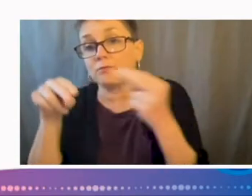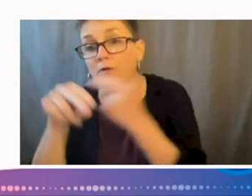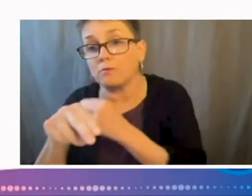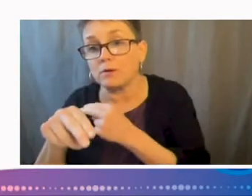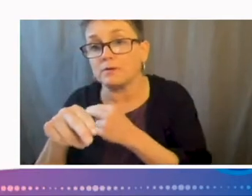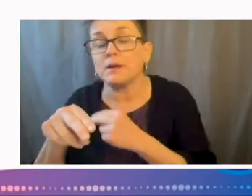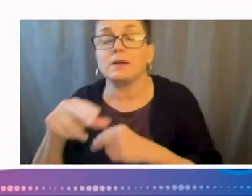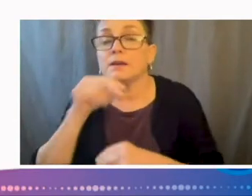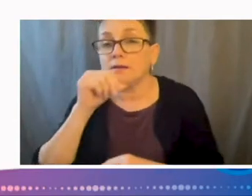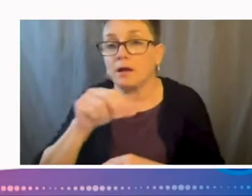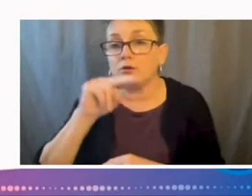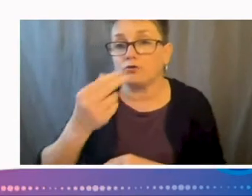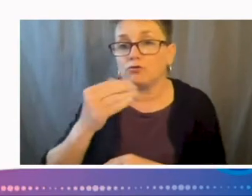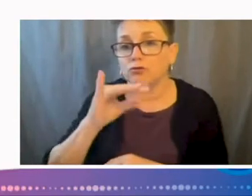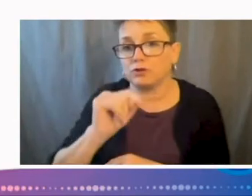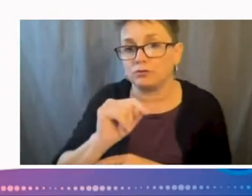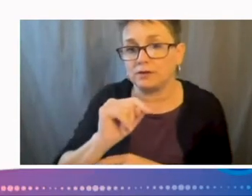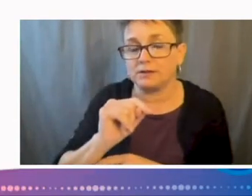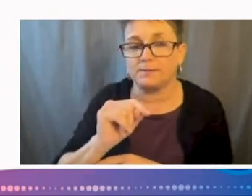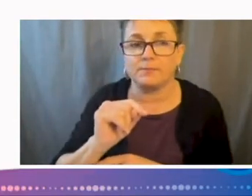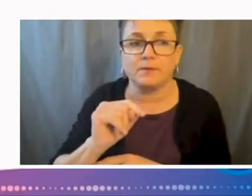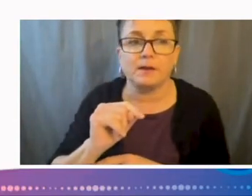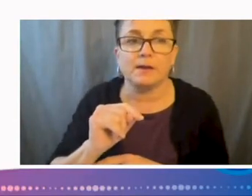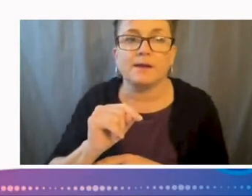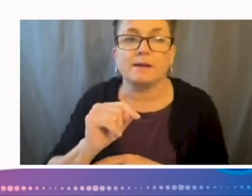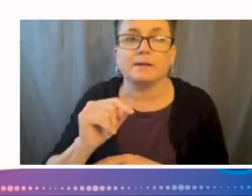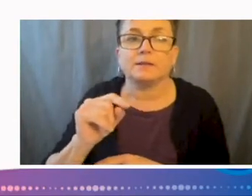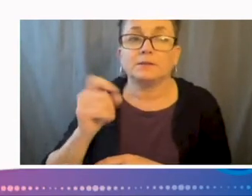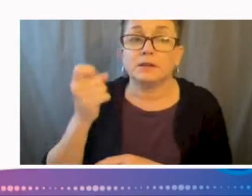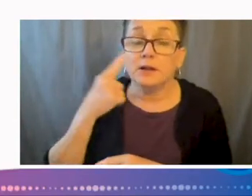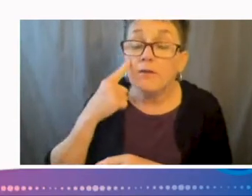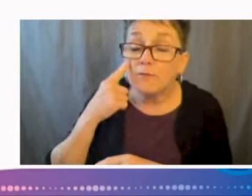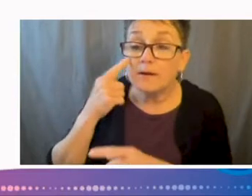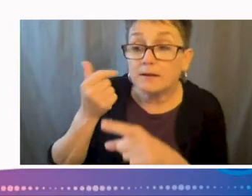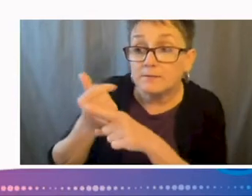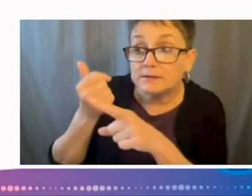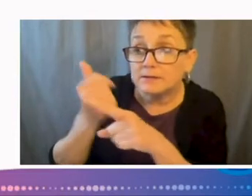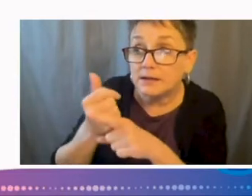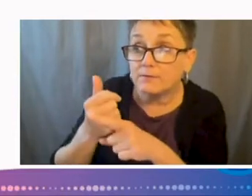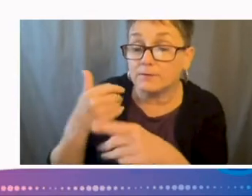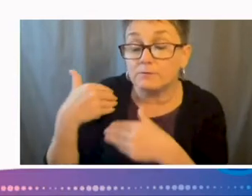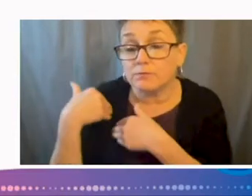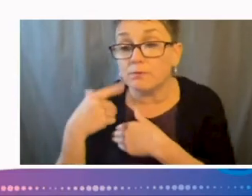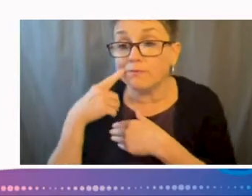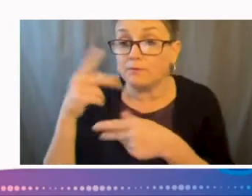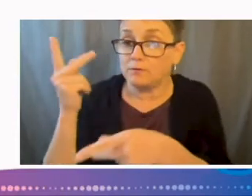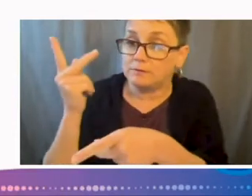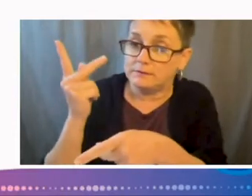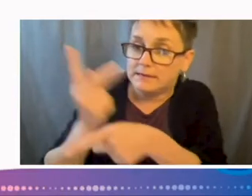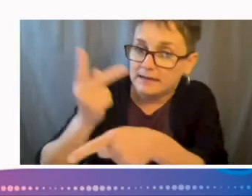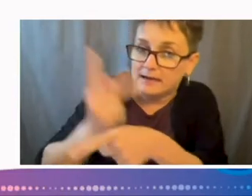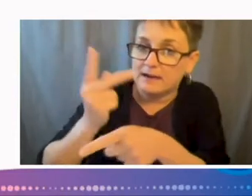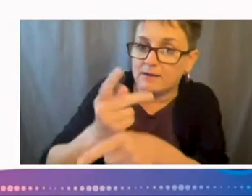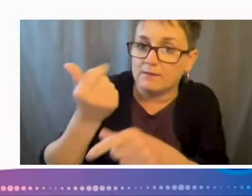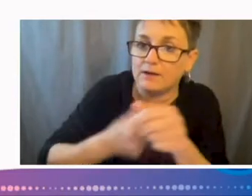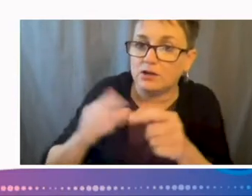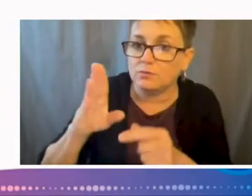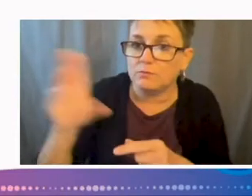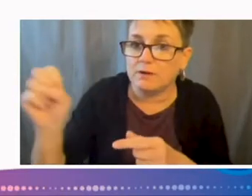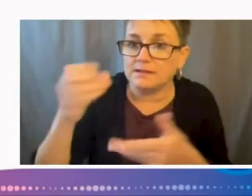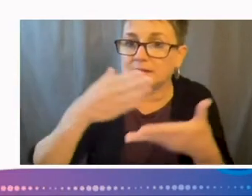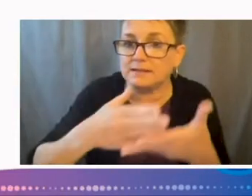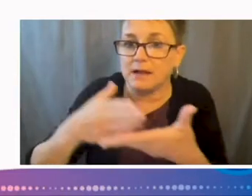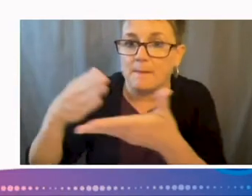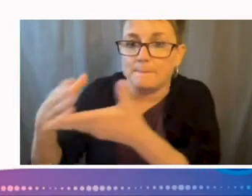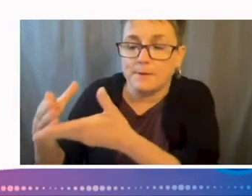Transit. The governing party is responsible for maintaining each bus stop, regardless of whether or not a bus